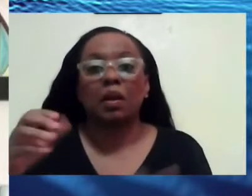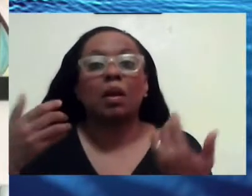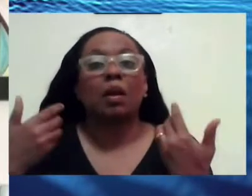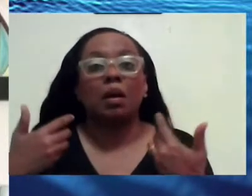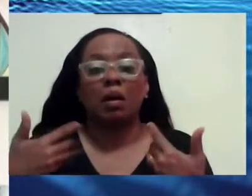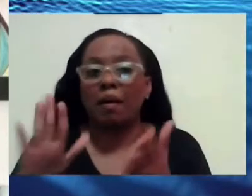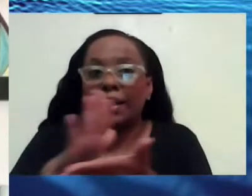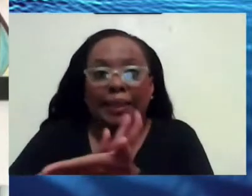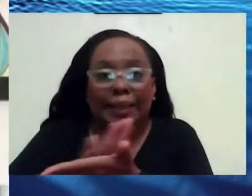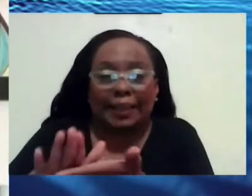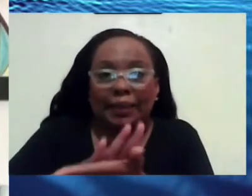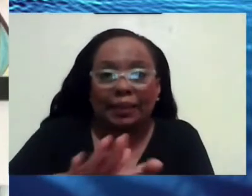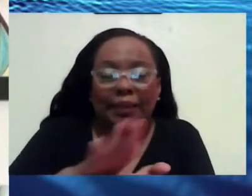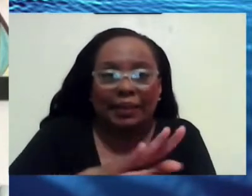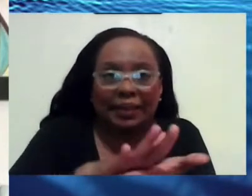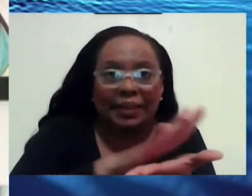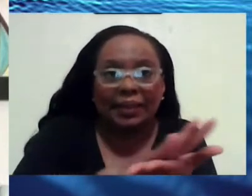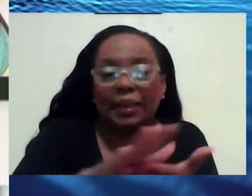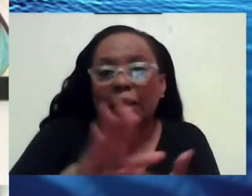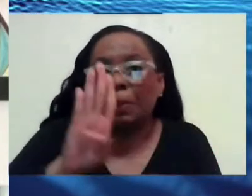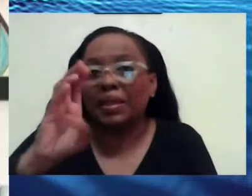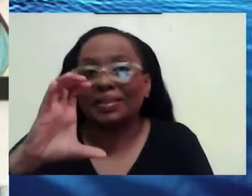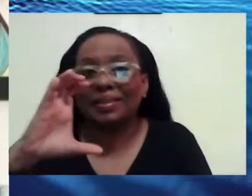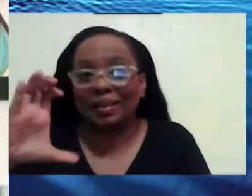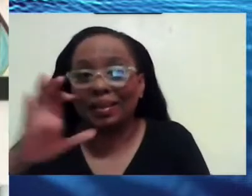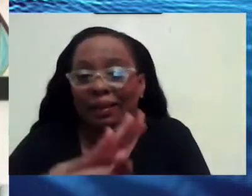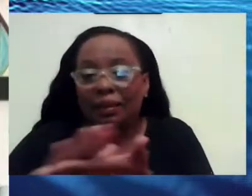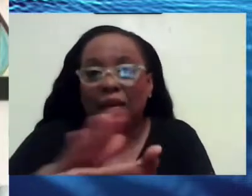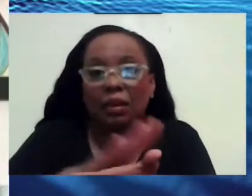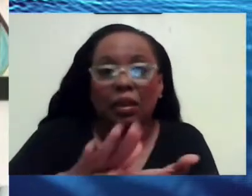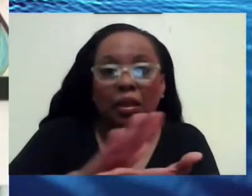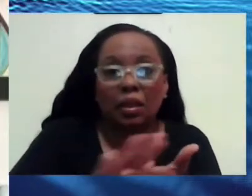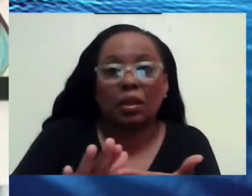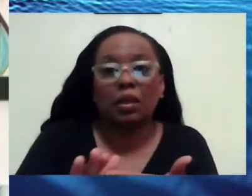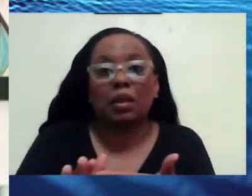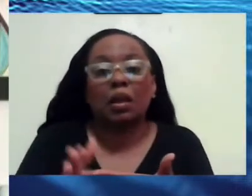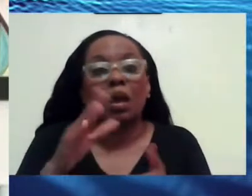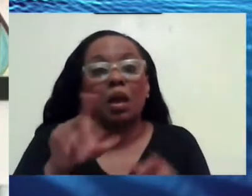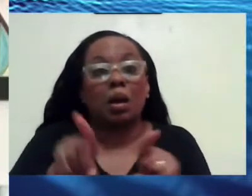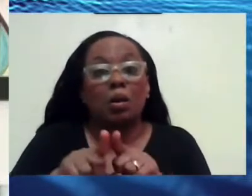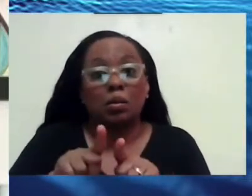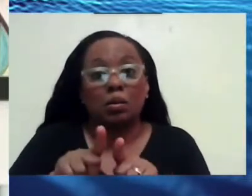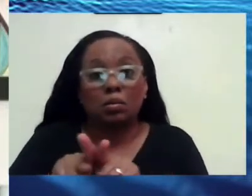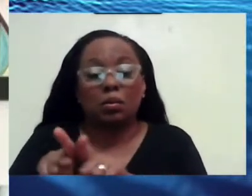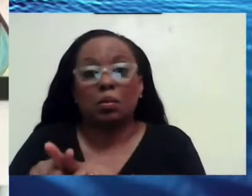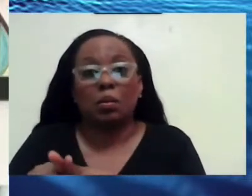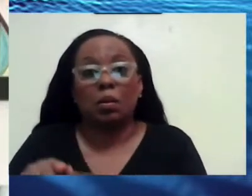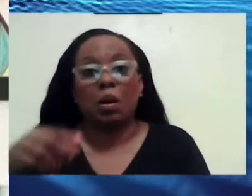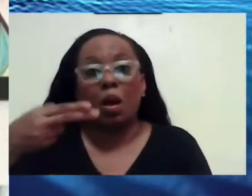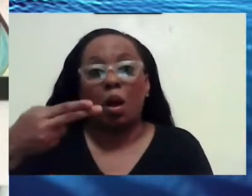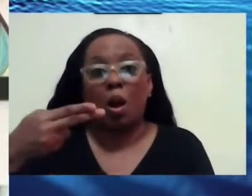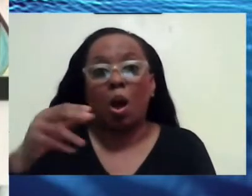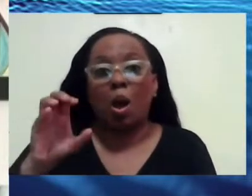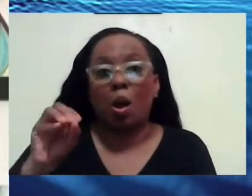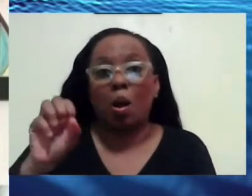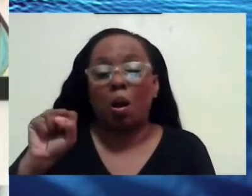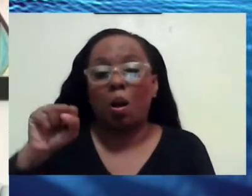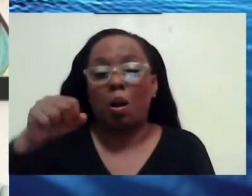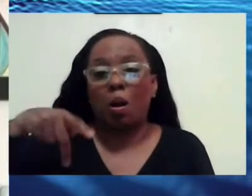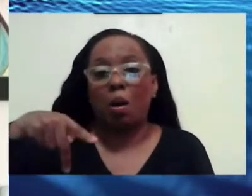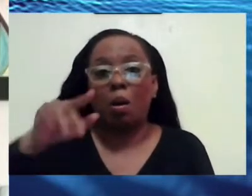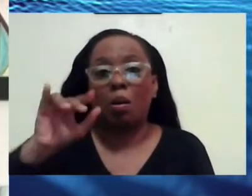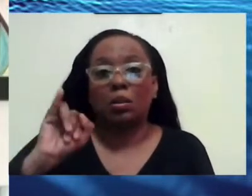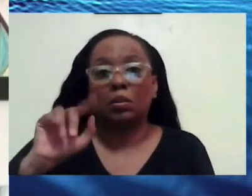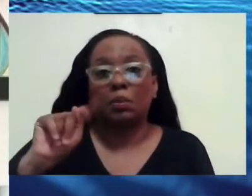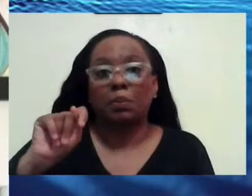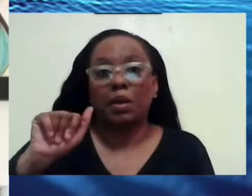extensive cleanup there. They are planning for students at a hospitality institute, because they are